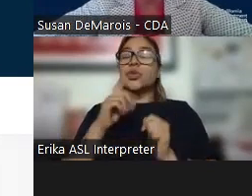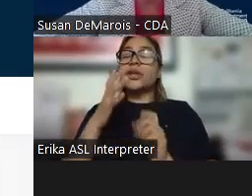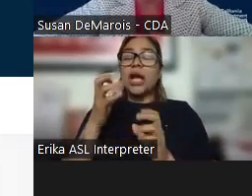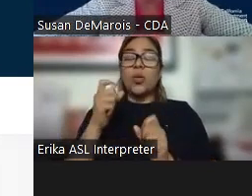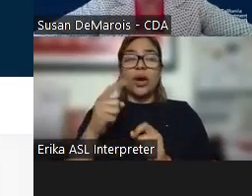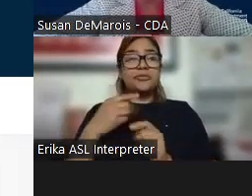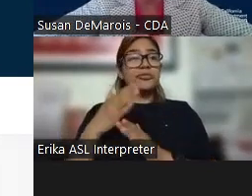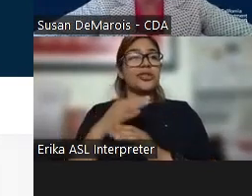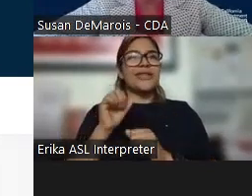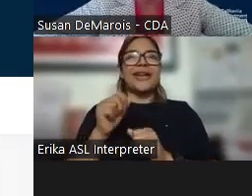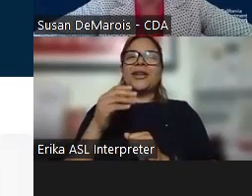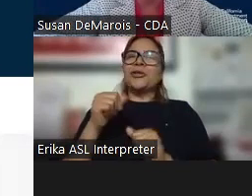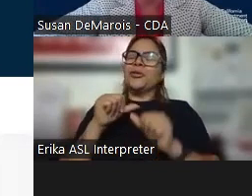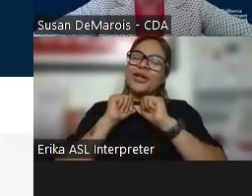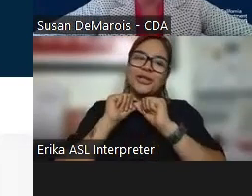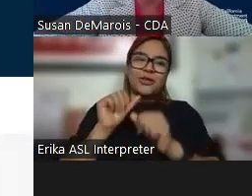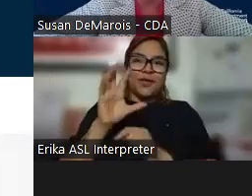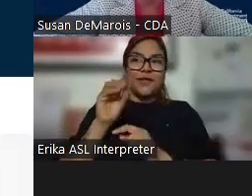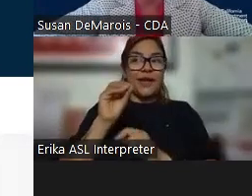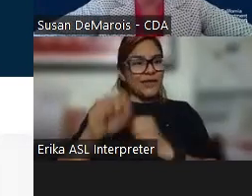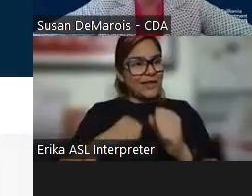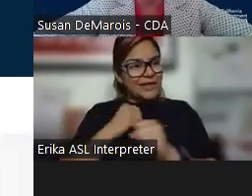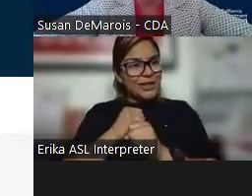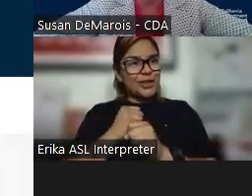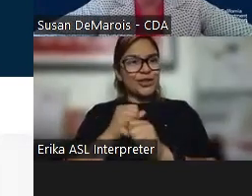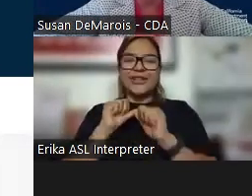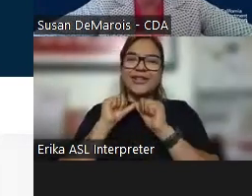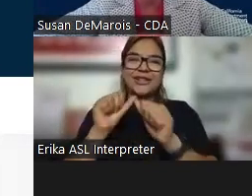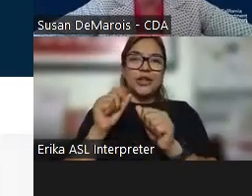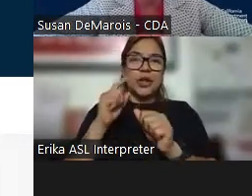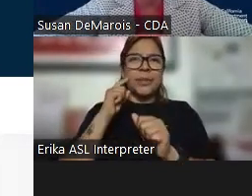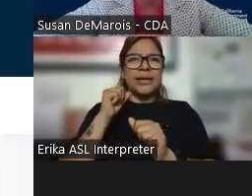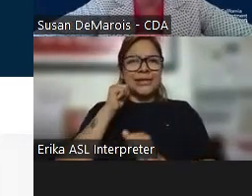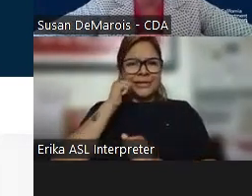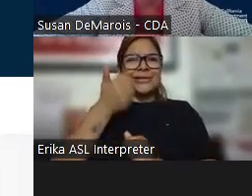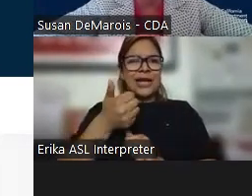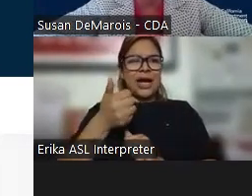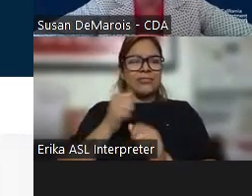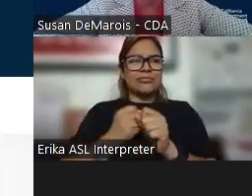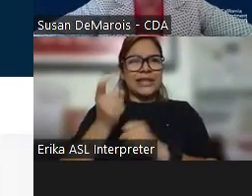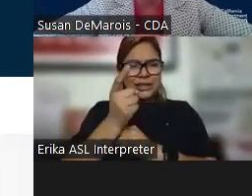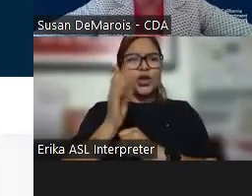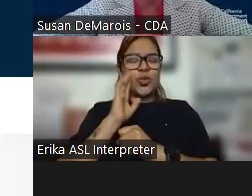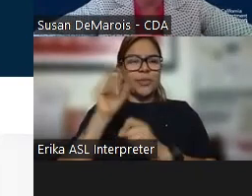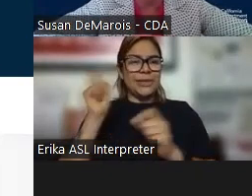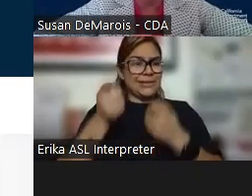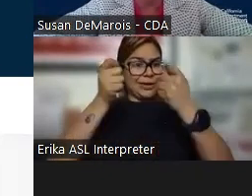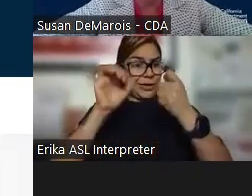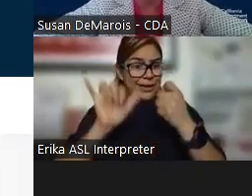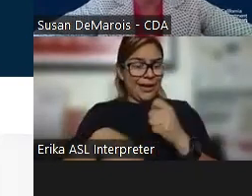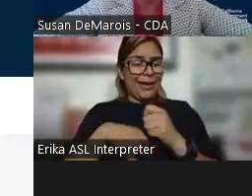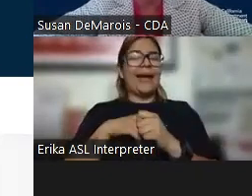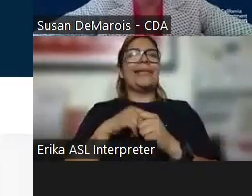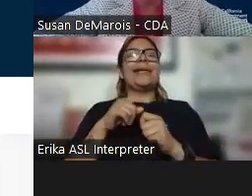50 years. CDA will be celebrating their 50th anniversary next year. So we're working closely with